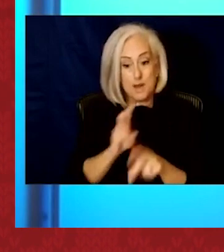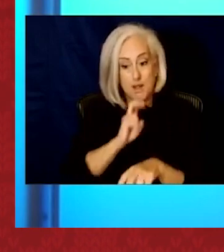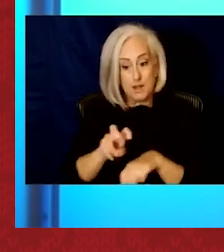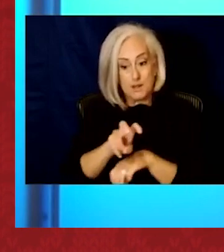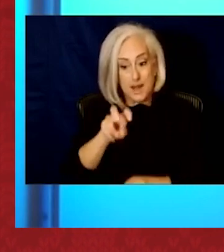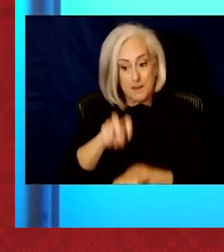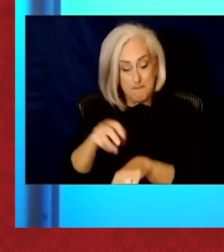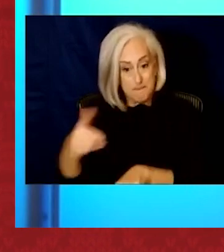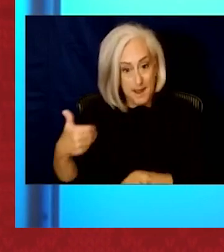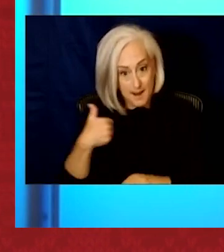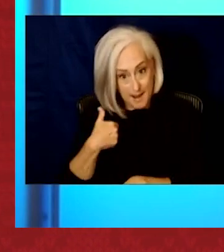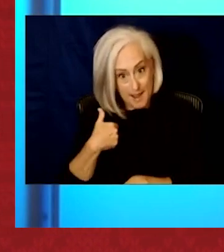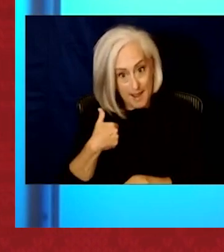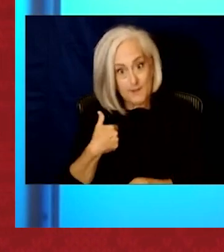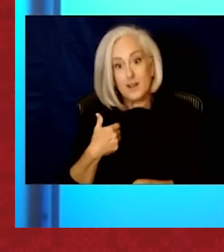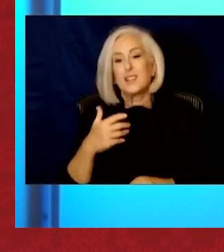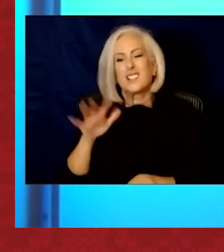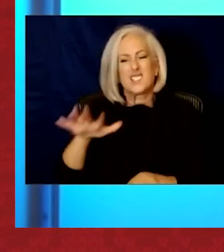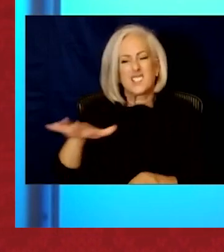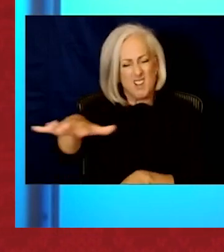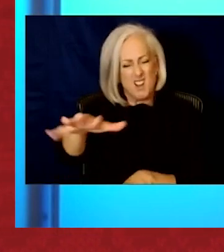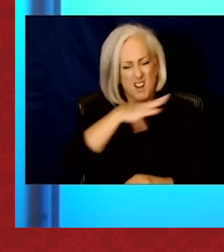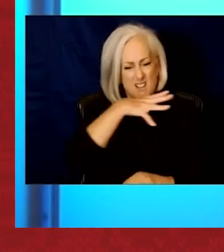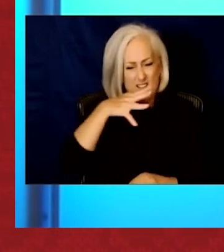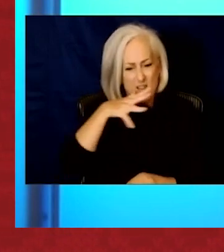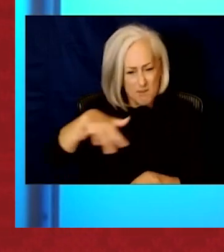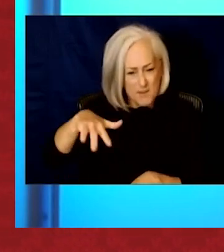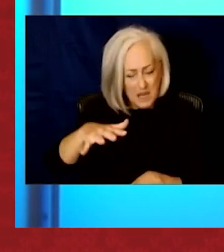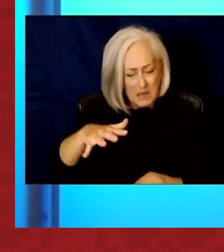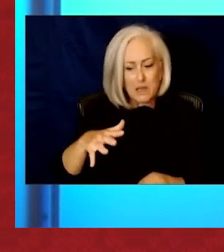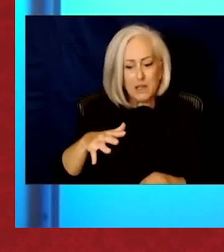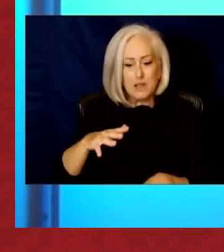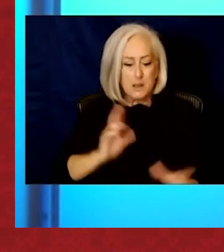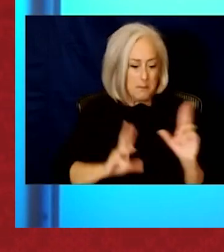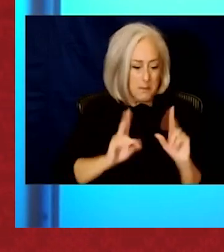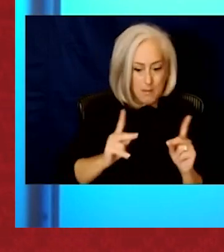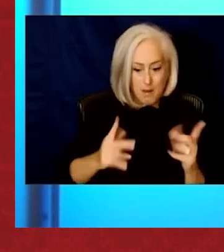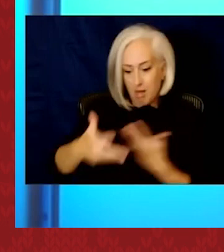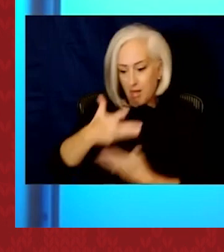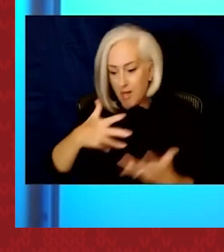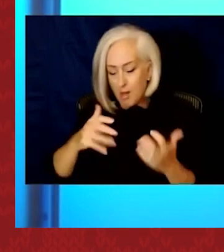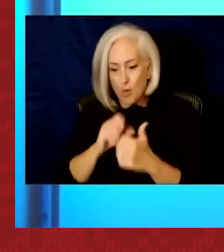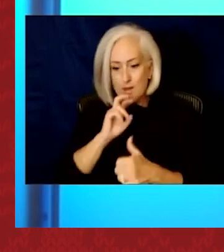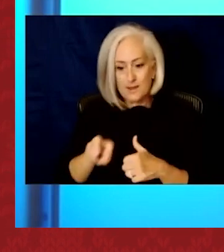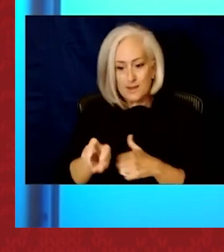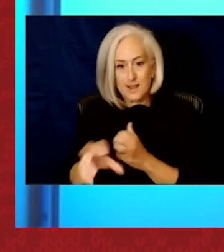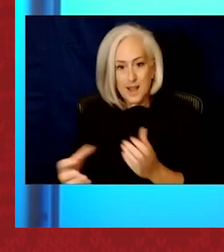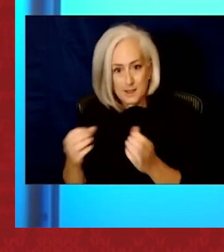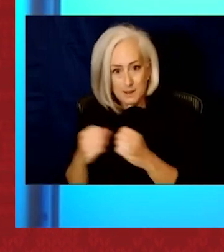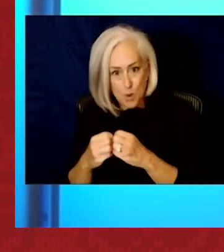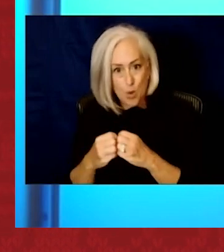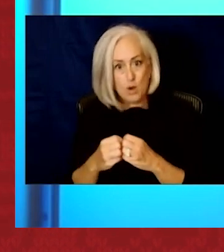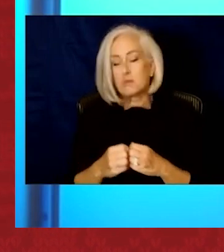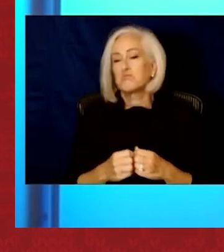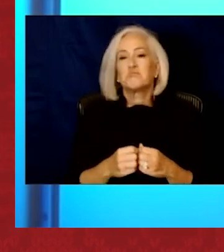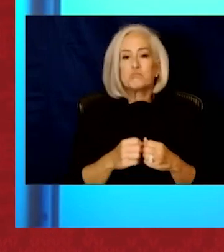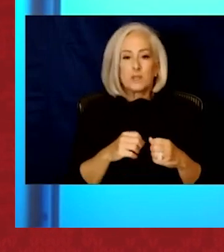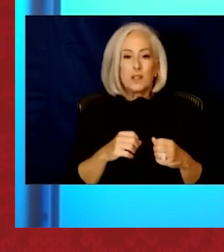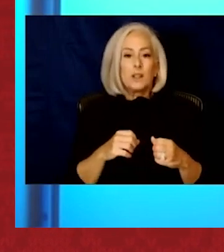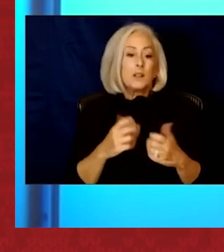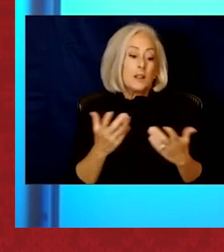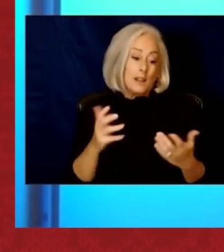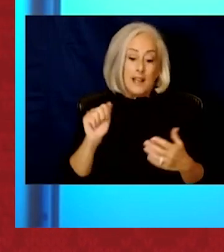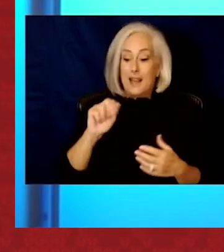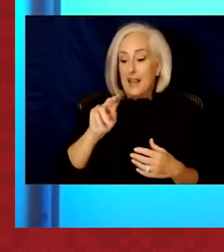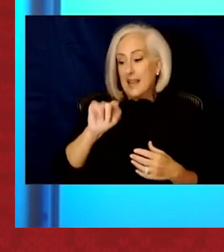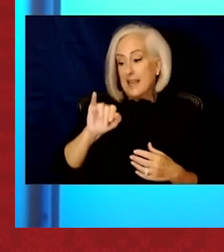these snakes. So it's something that's not universal for sure, and antivenom is very, very expensive. I'm